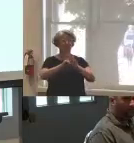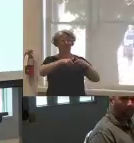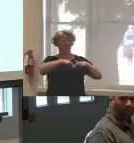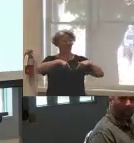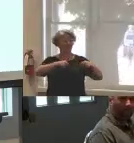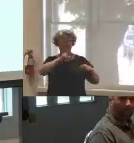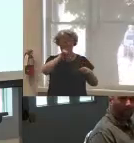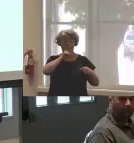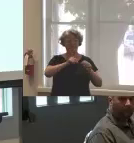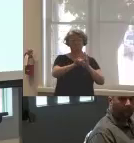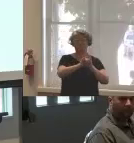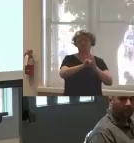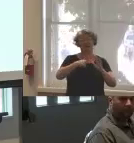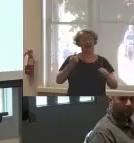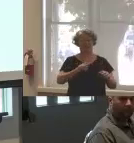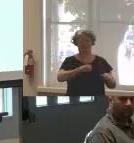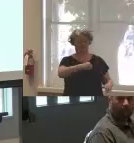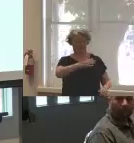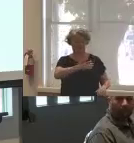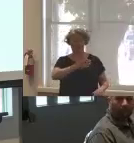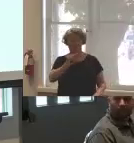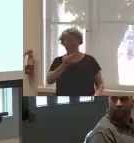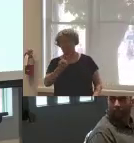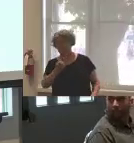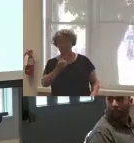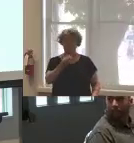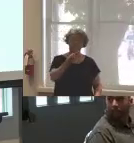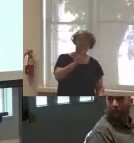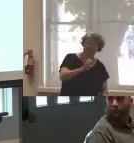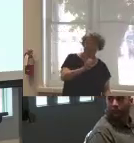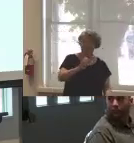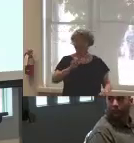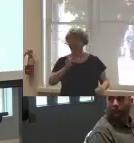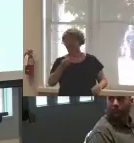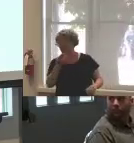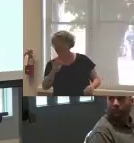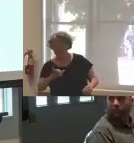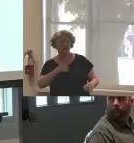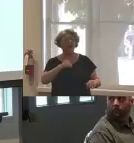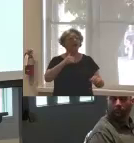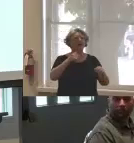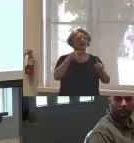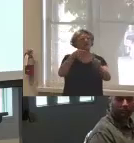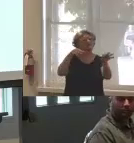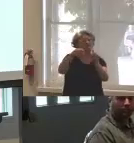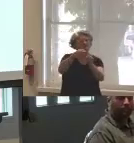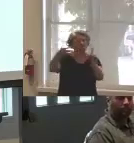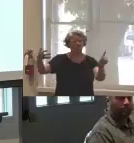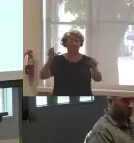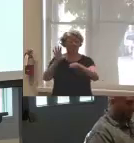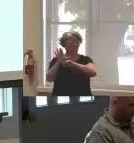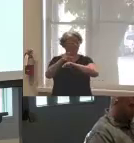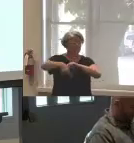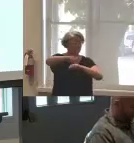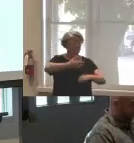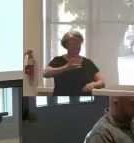tag. I always do, and I don't think, and I also want to share this. It's not about forcing people to share